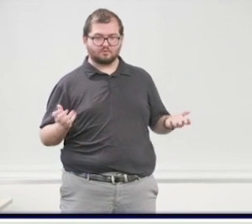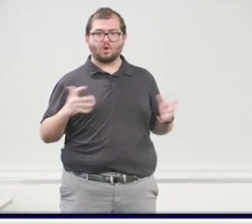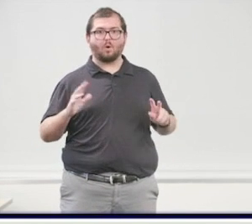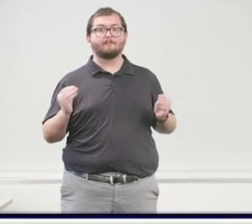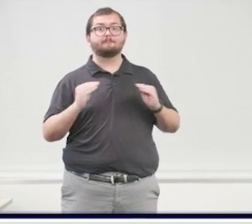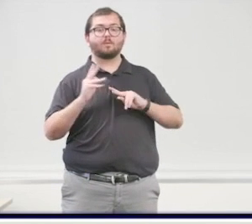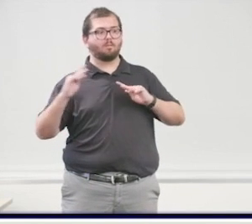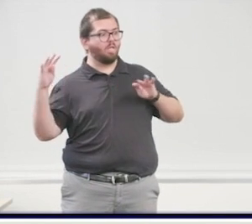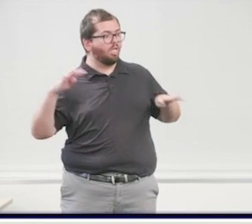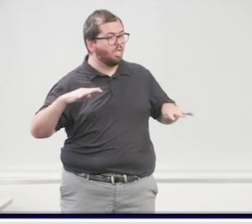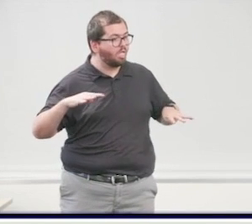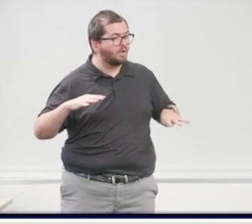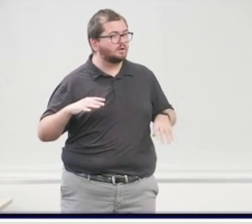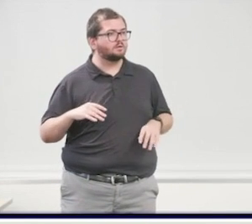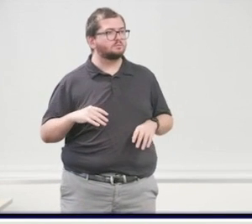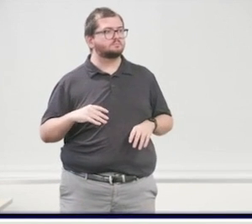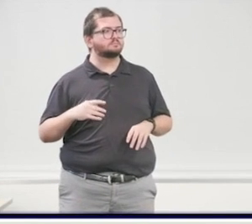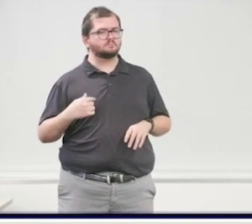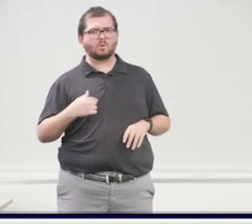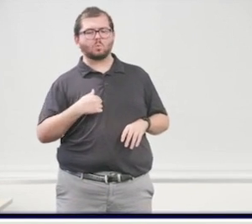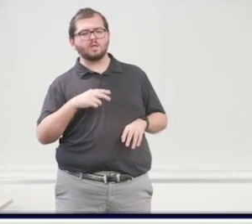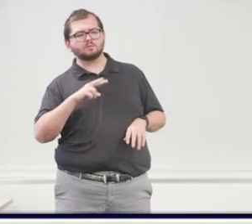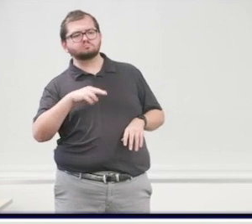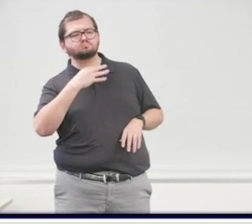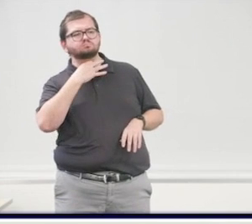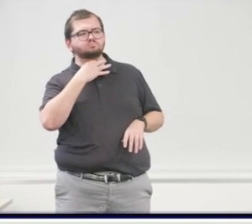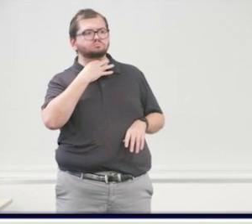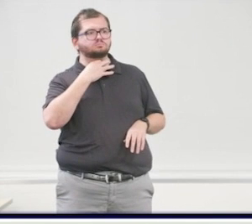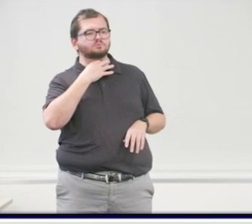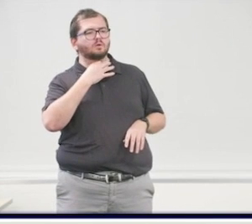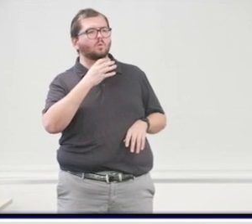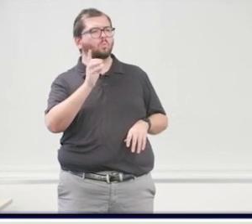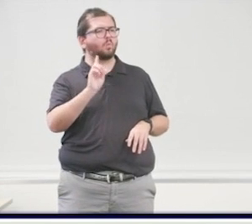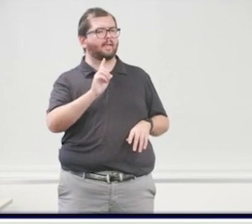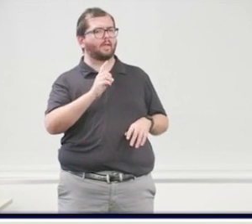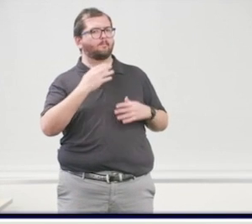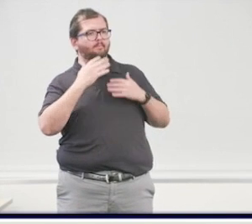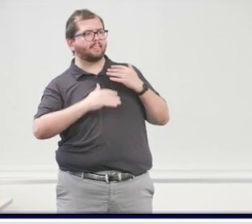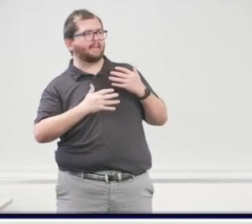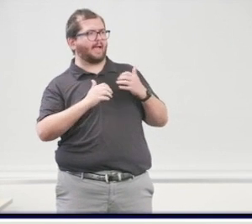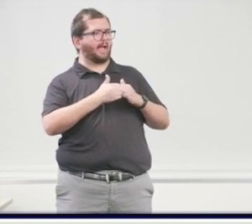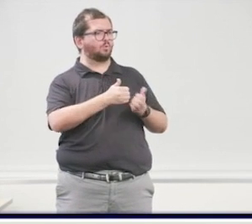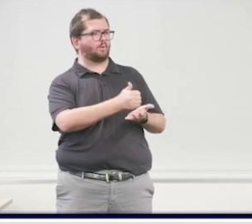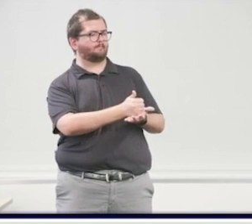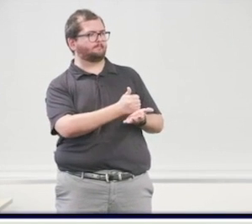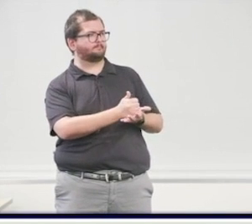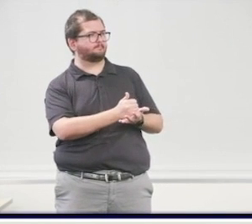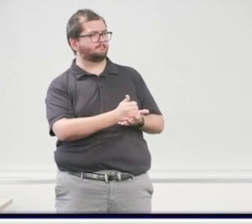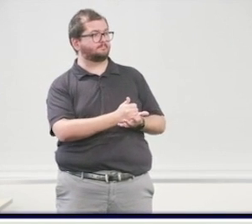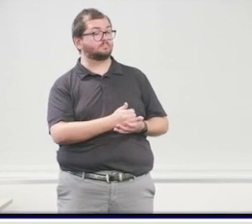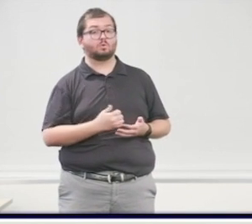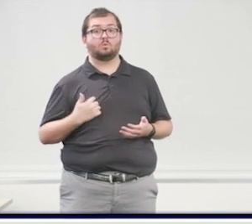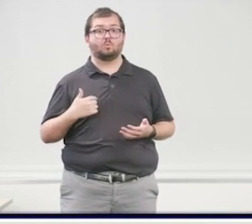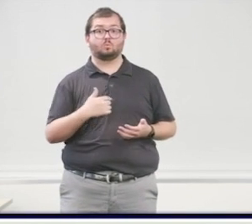Whereas we're just trying to identify a life threat. We're trying to help that person. So oftentimes when we arrive